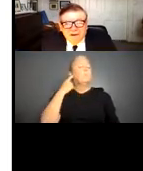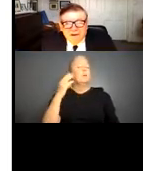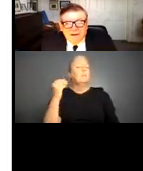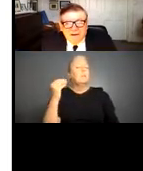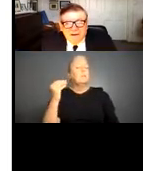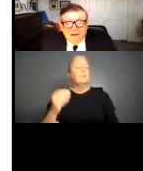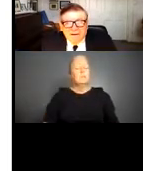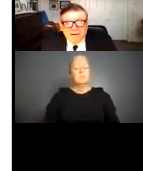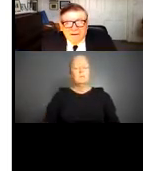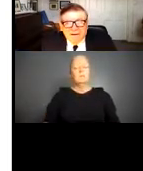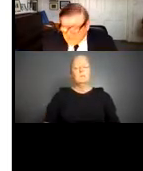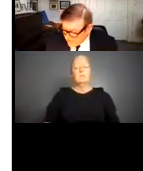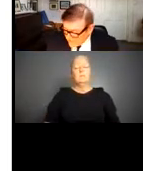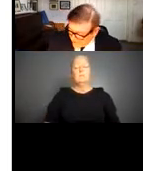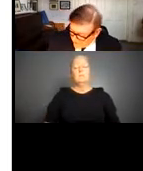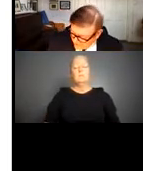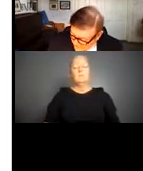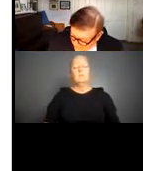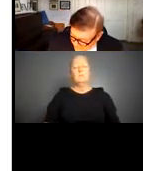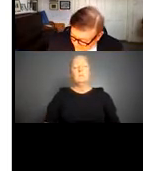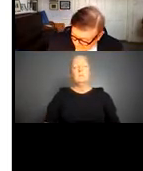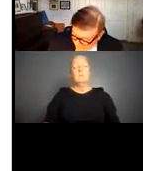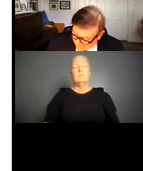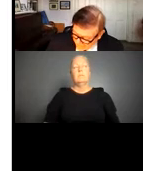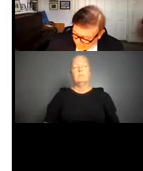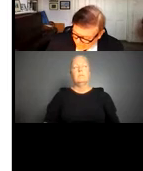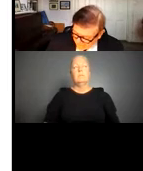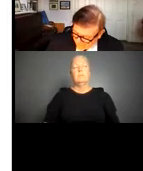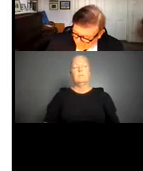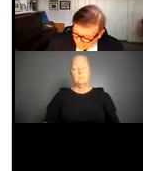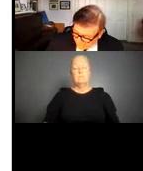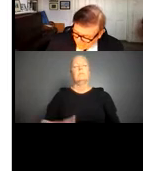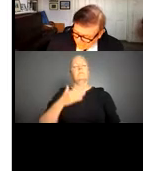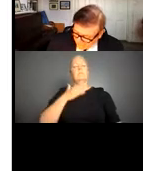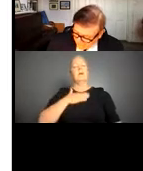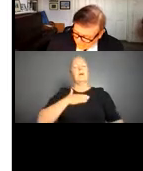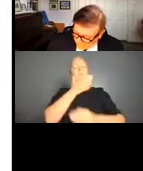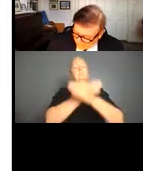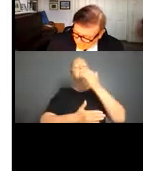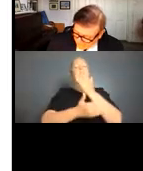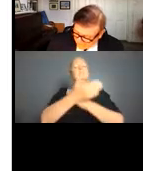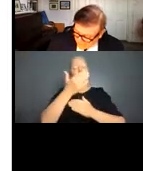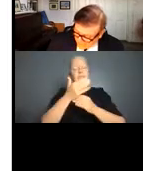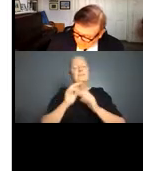Yeah, I think New Zealand is a bit lucky in that our DPOs have a seat at